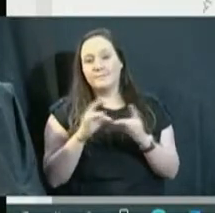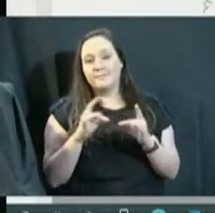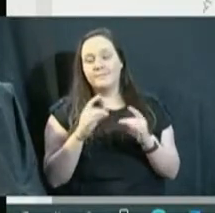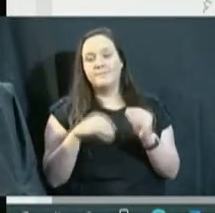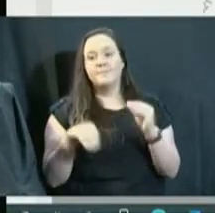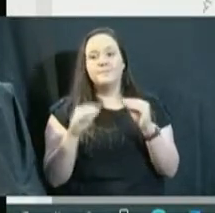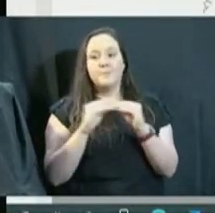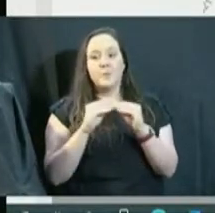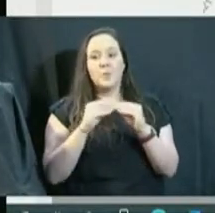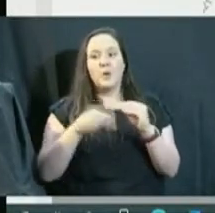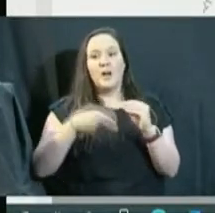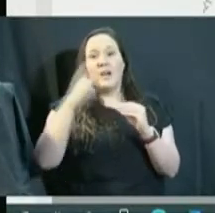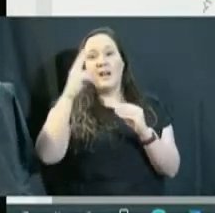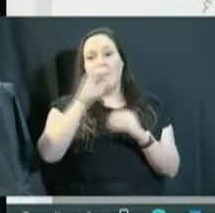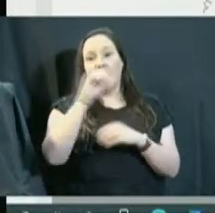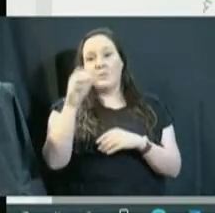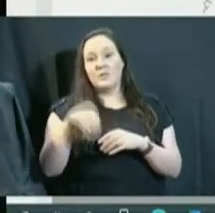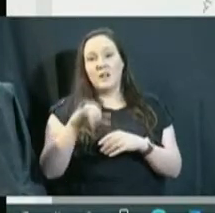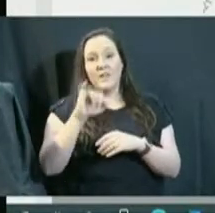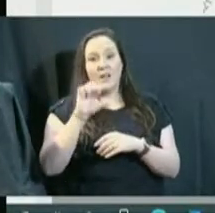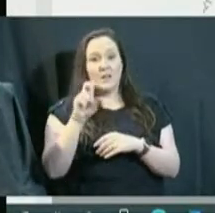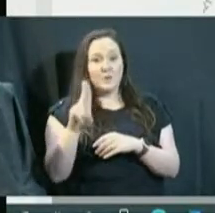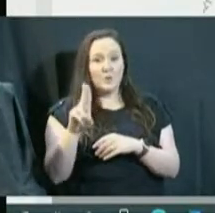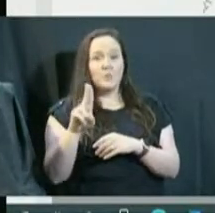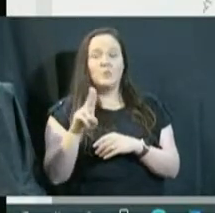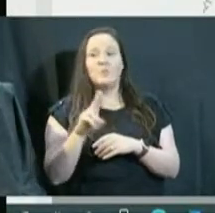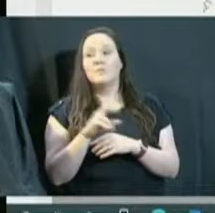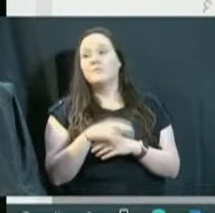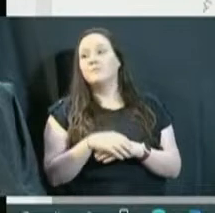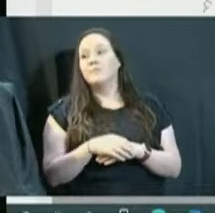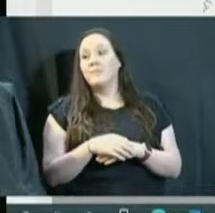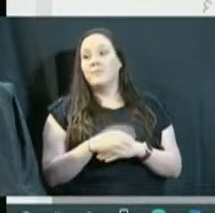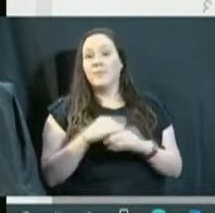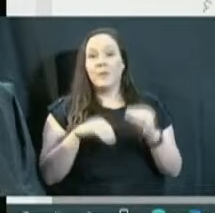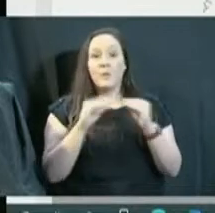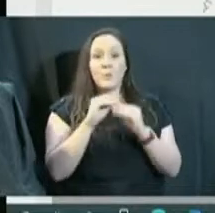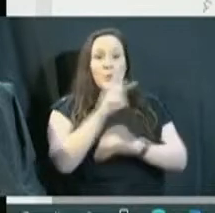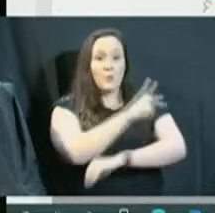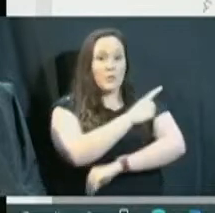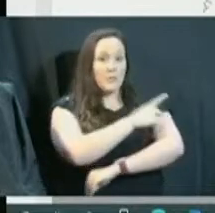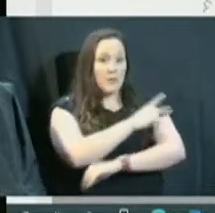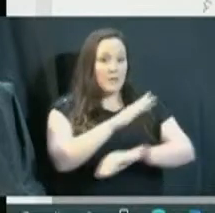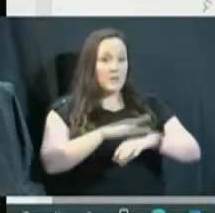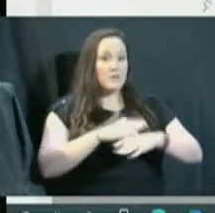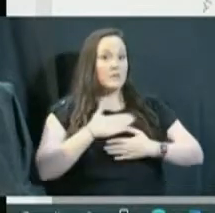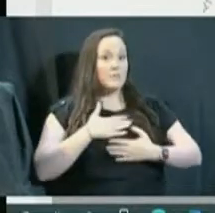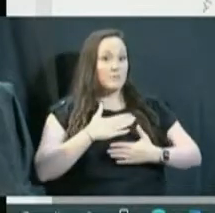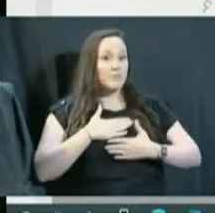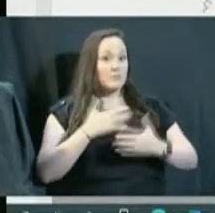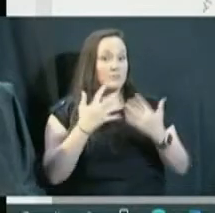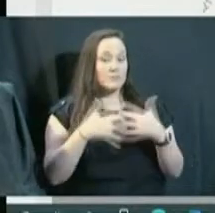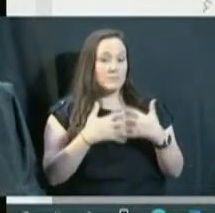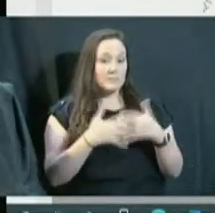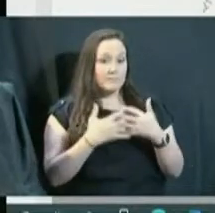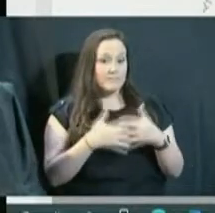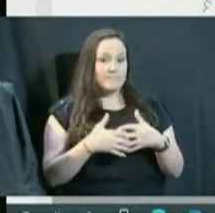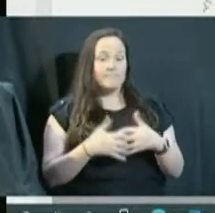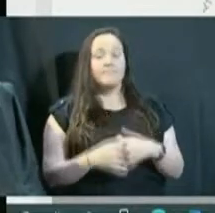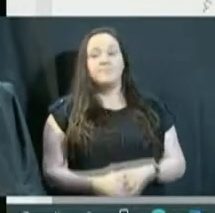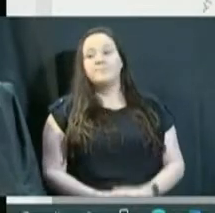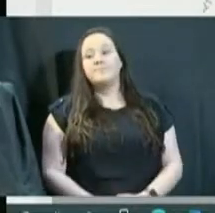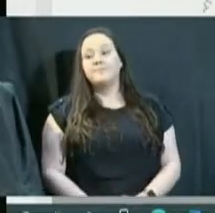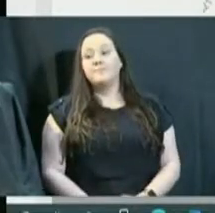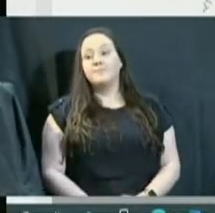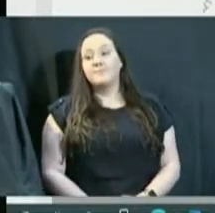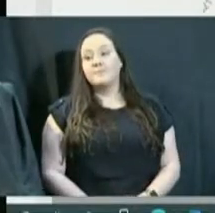more, a higher percentage in the intensive care unit and more of those on the ventilator. And so there